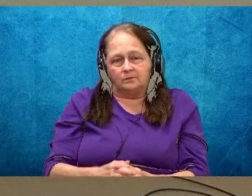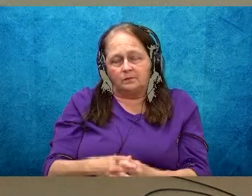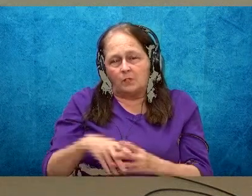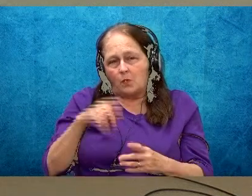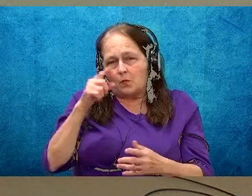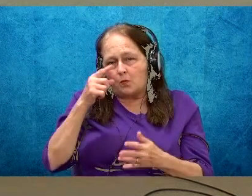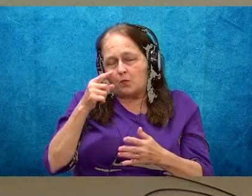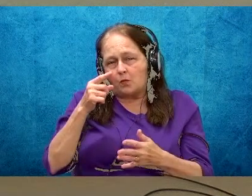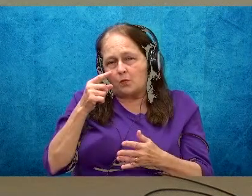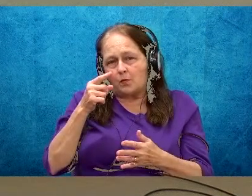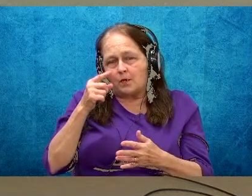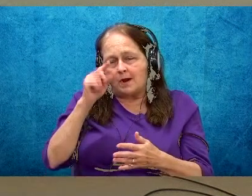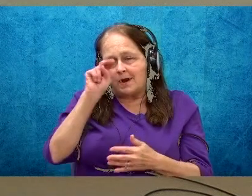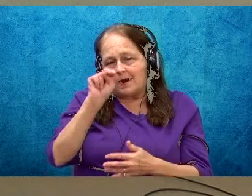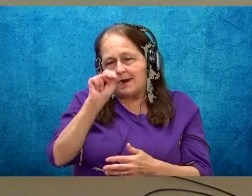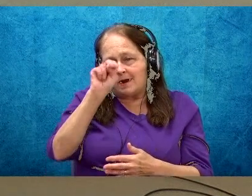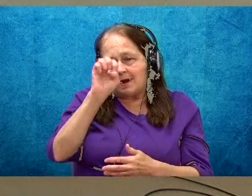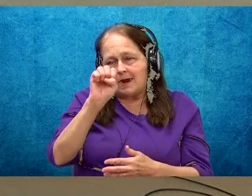What is a net?